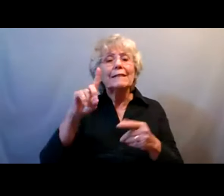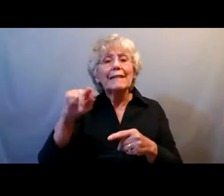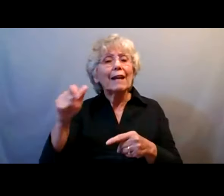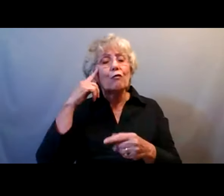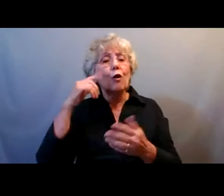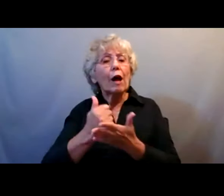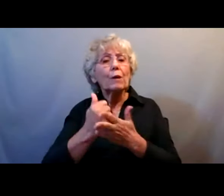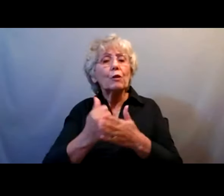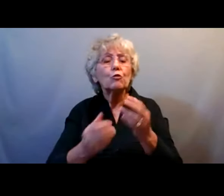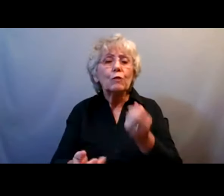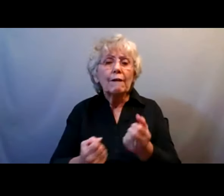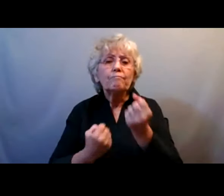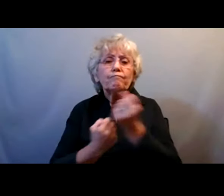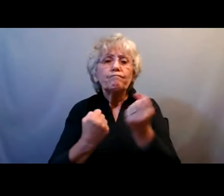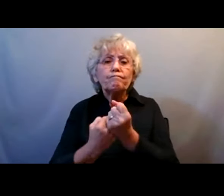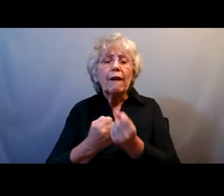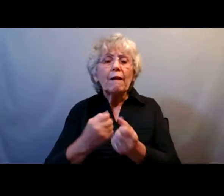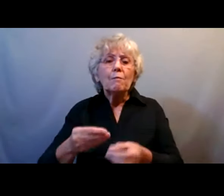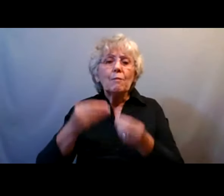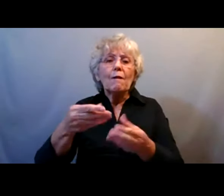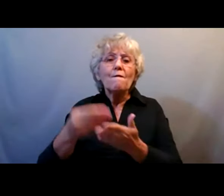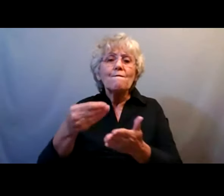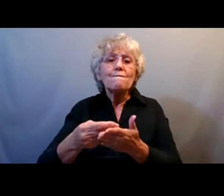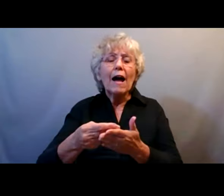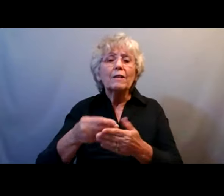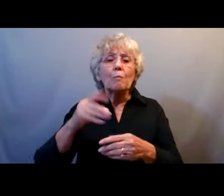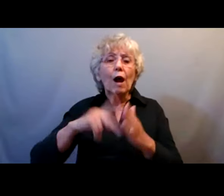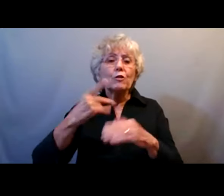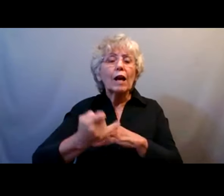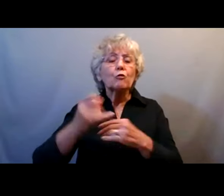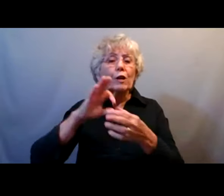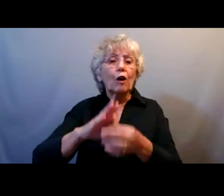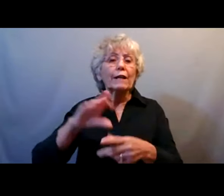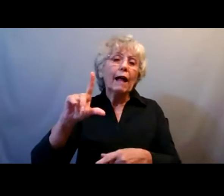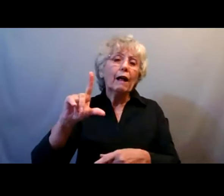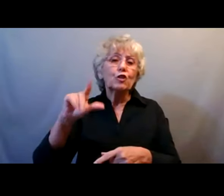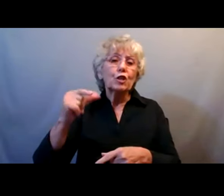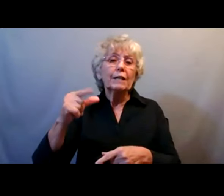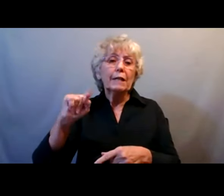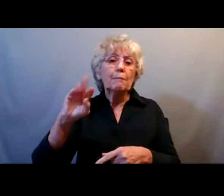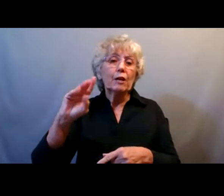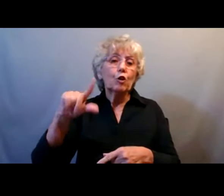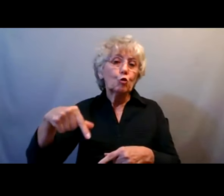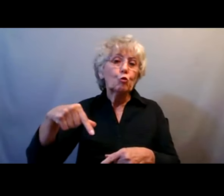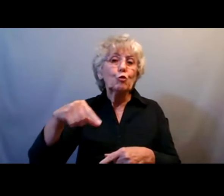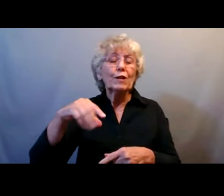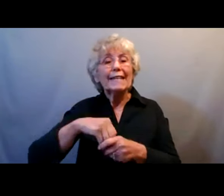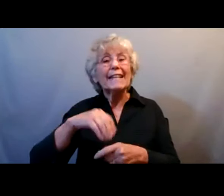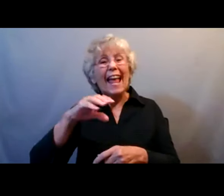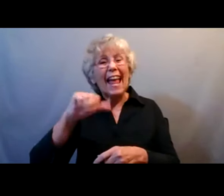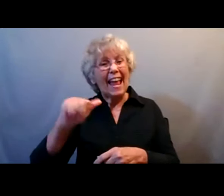research project on LGBTQ aging, because we have we are very far from even